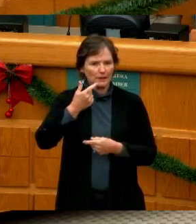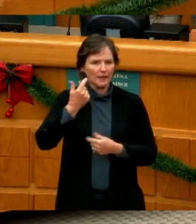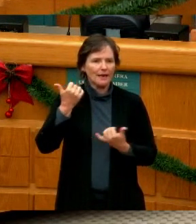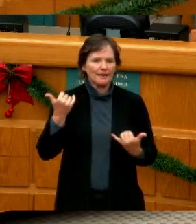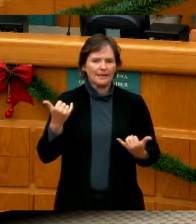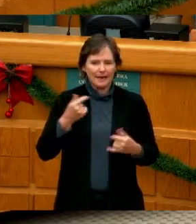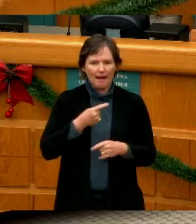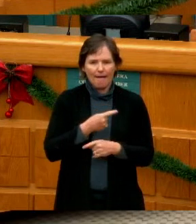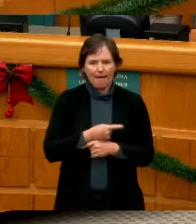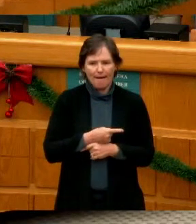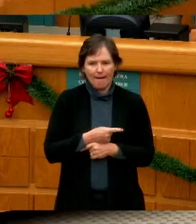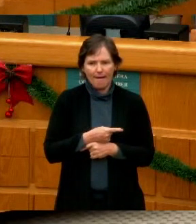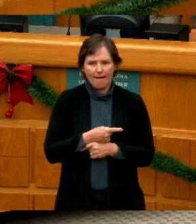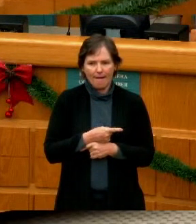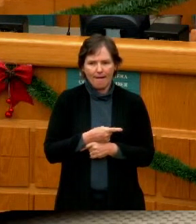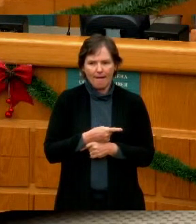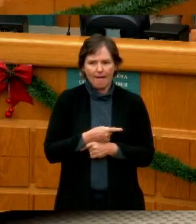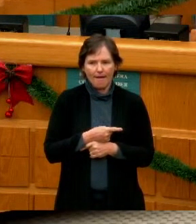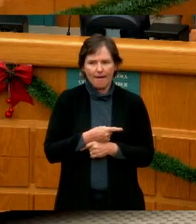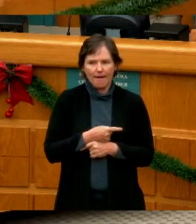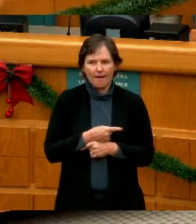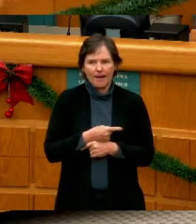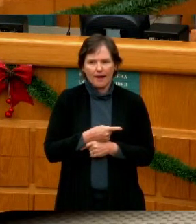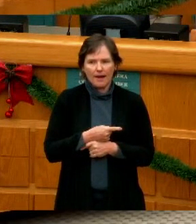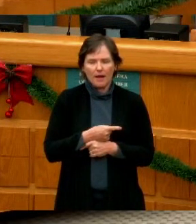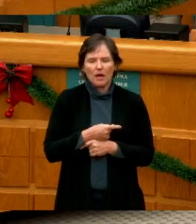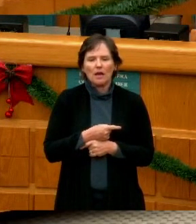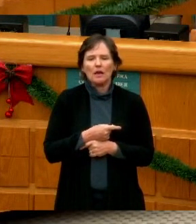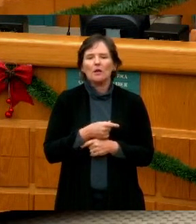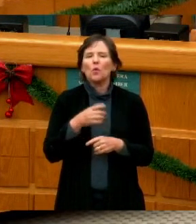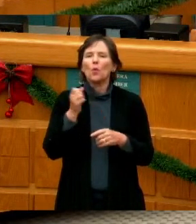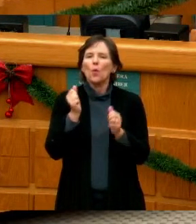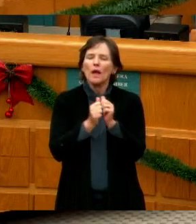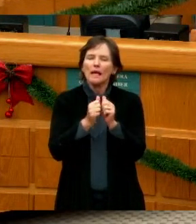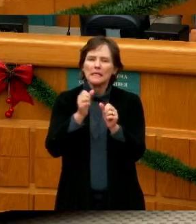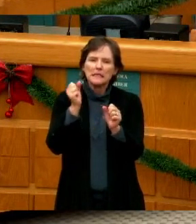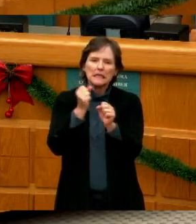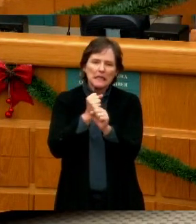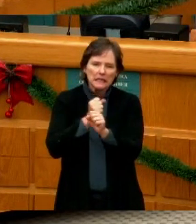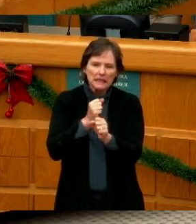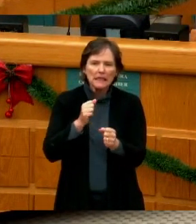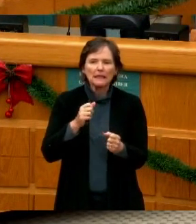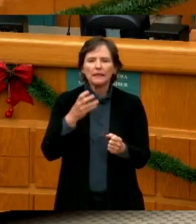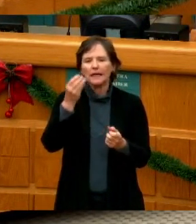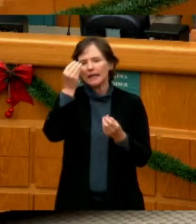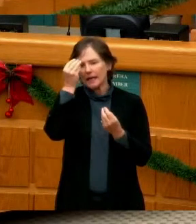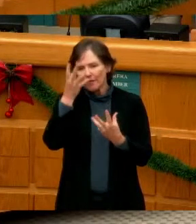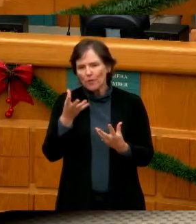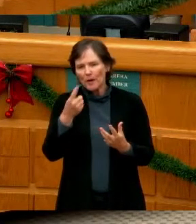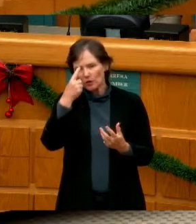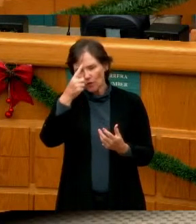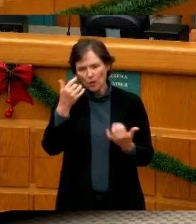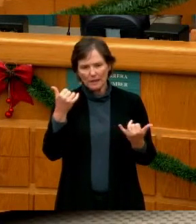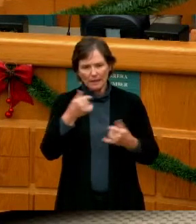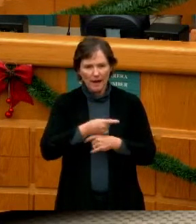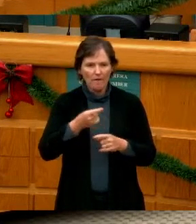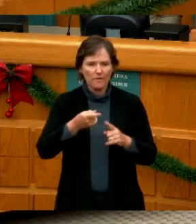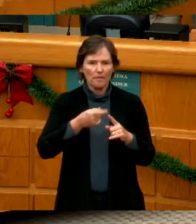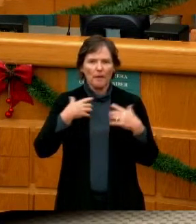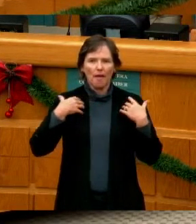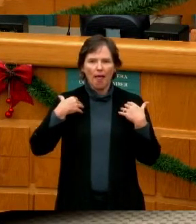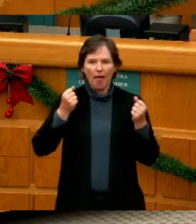and then following that, Annette Rodriguez will come up and give us the statistics and the information that we have for